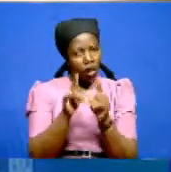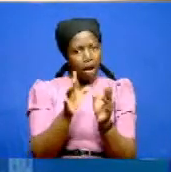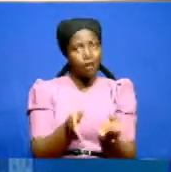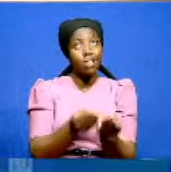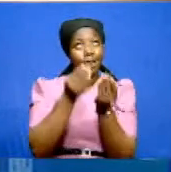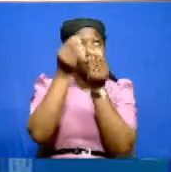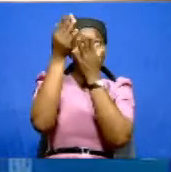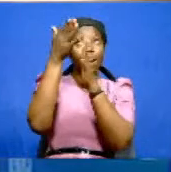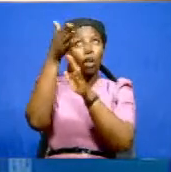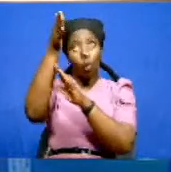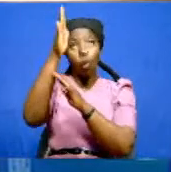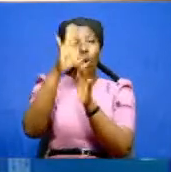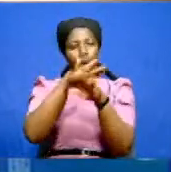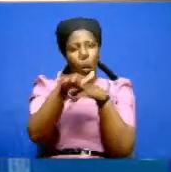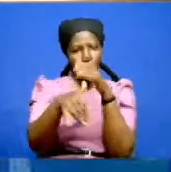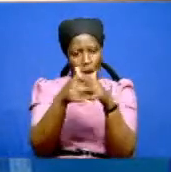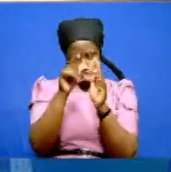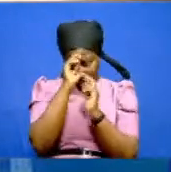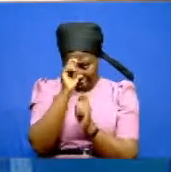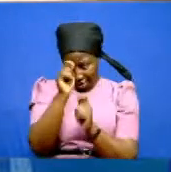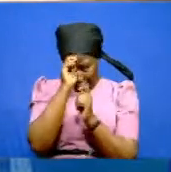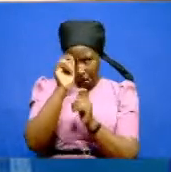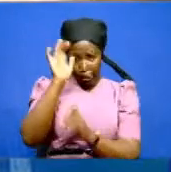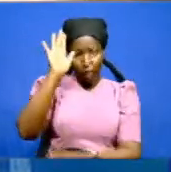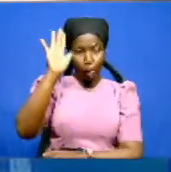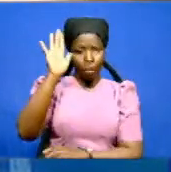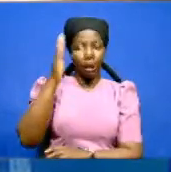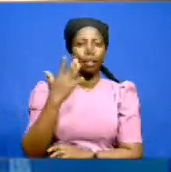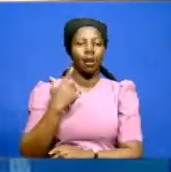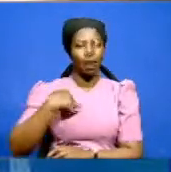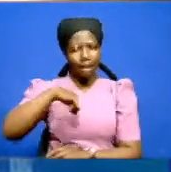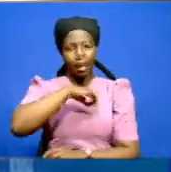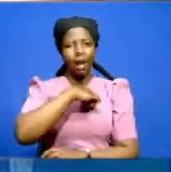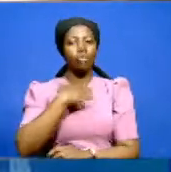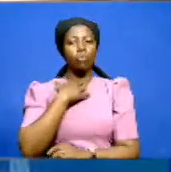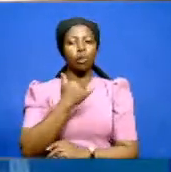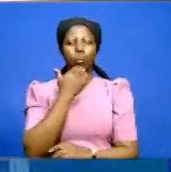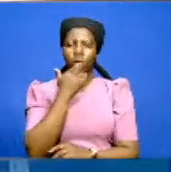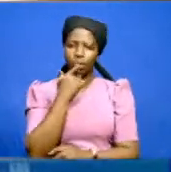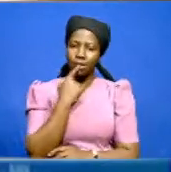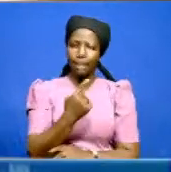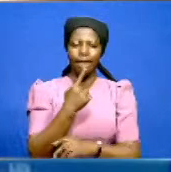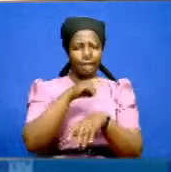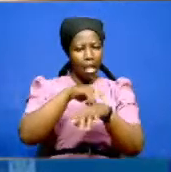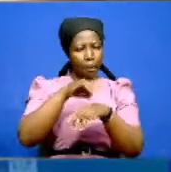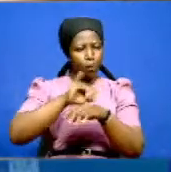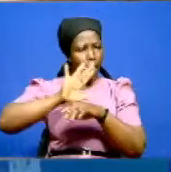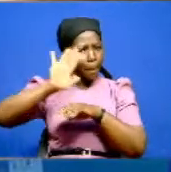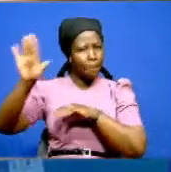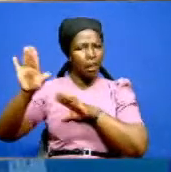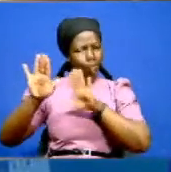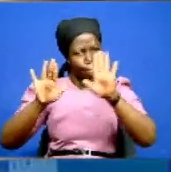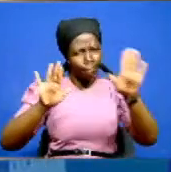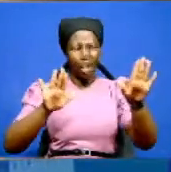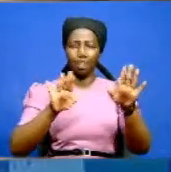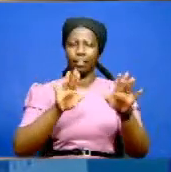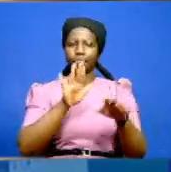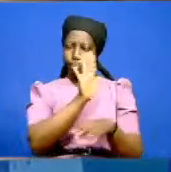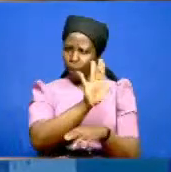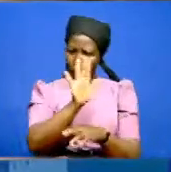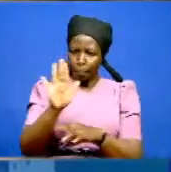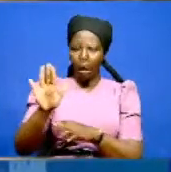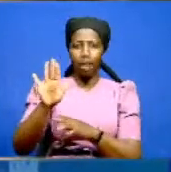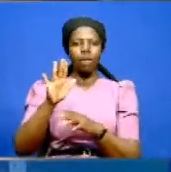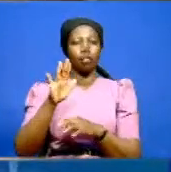all the respect due him. And we want to say that as you go back, and wherever you will be,